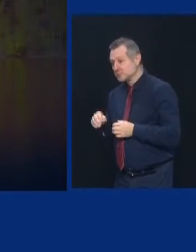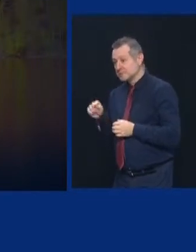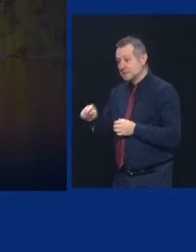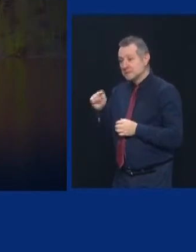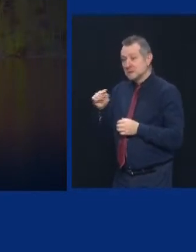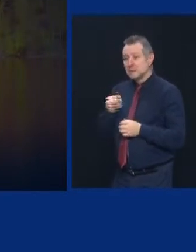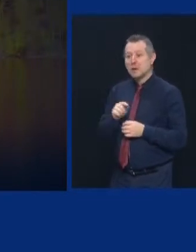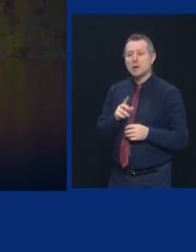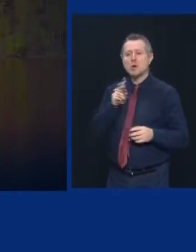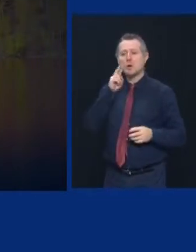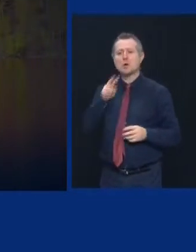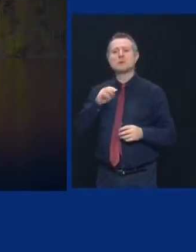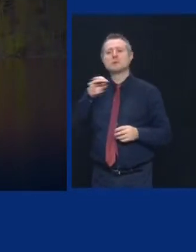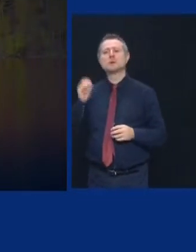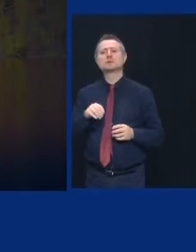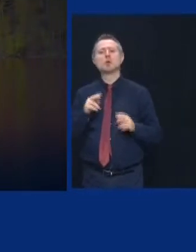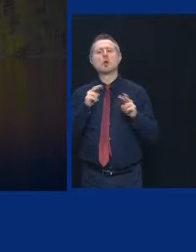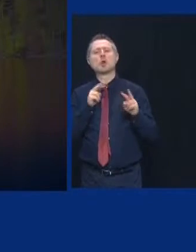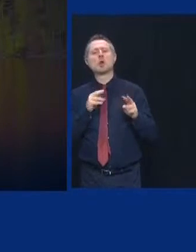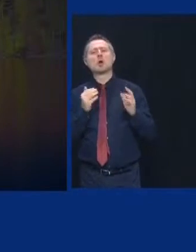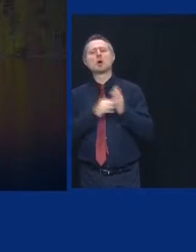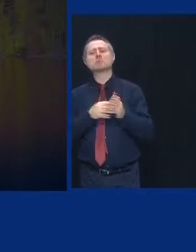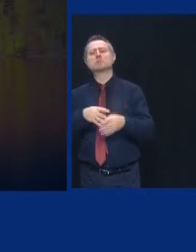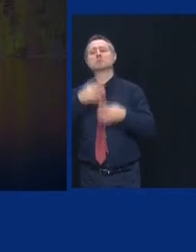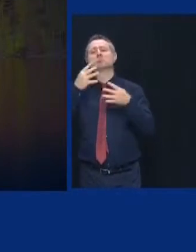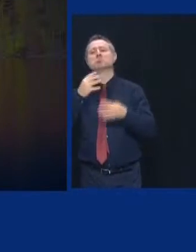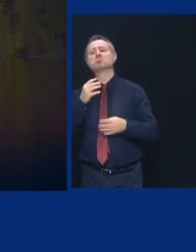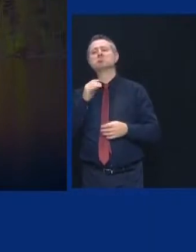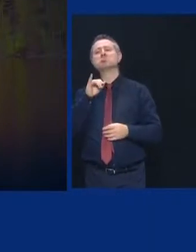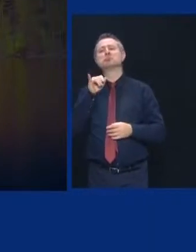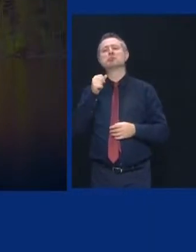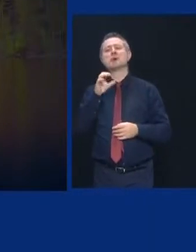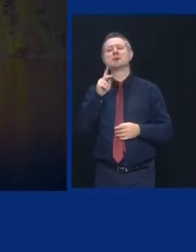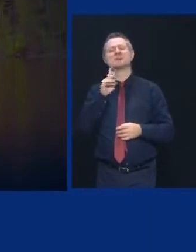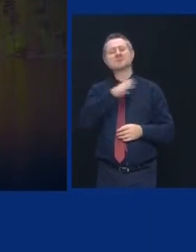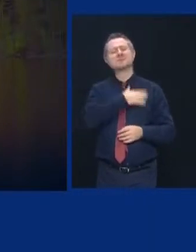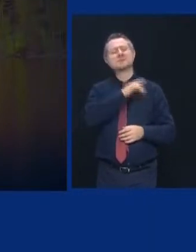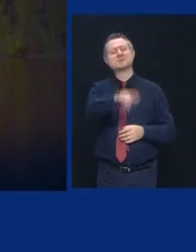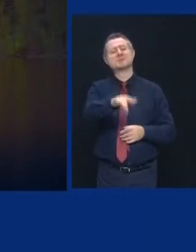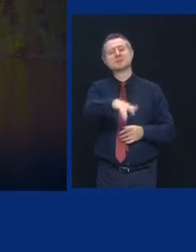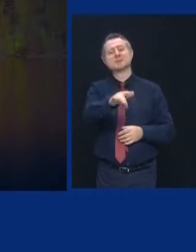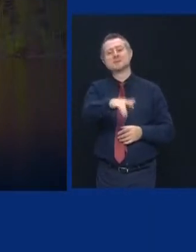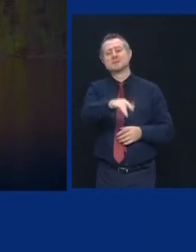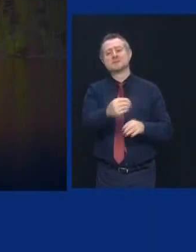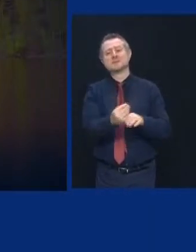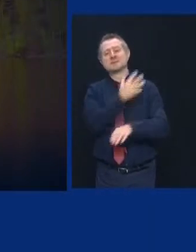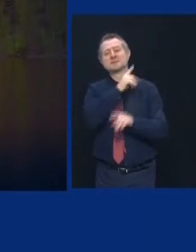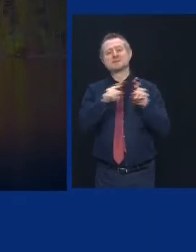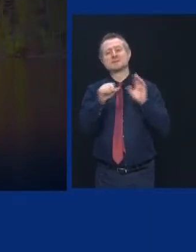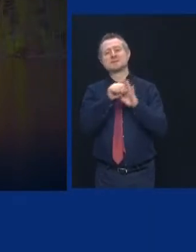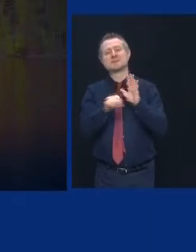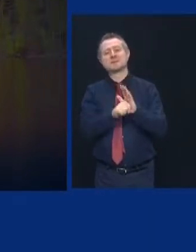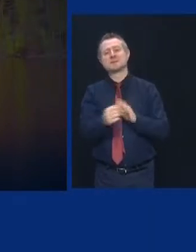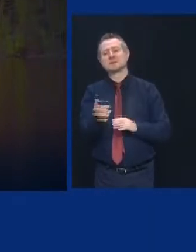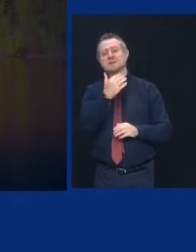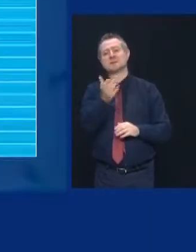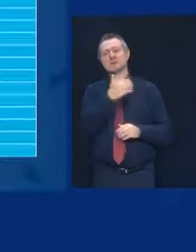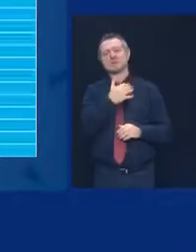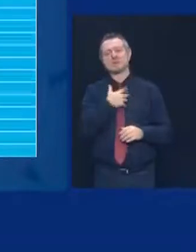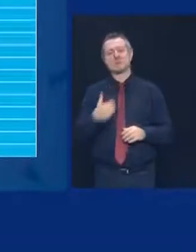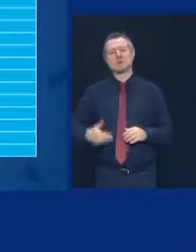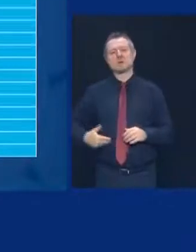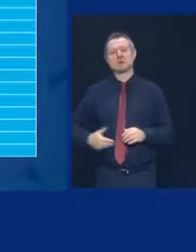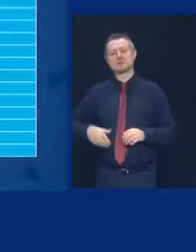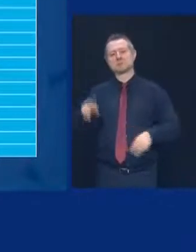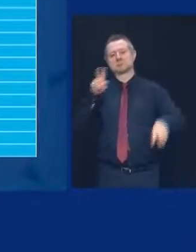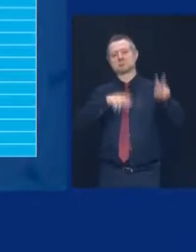Pull up the chart again, please, Jack, of the chart of the states, just to give you a sense of how